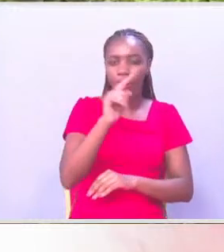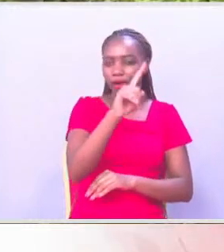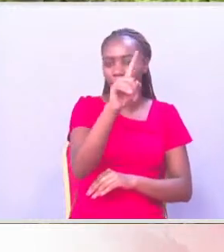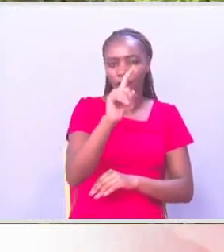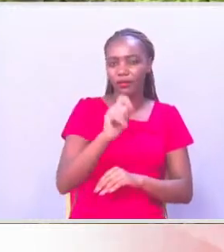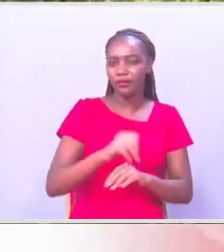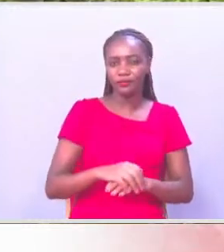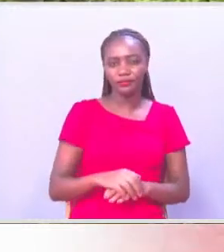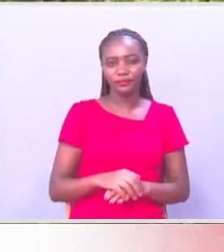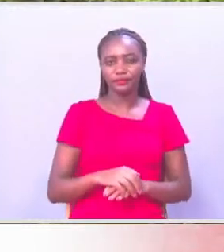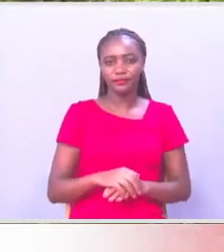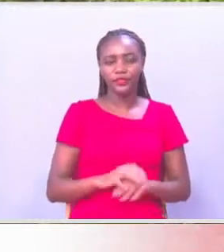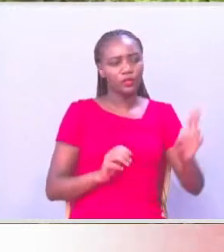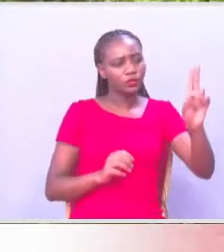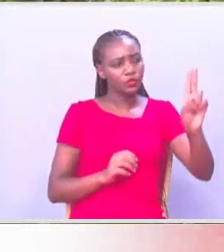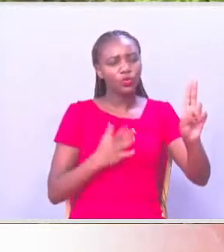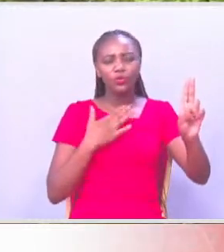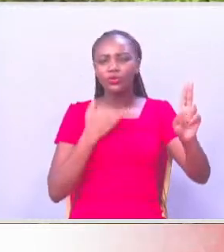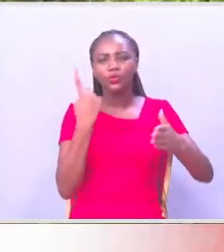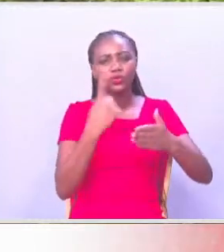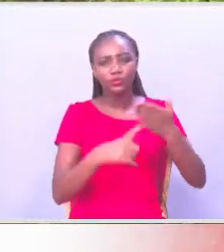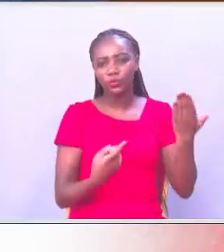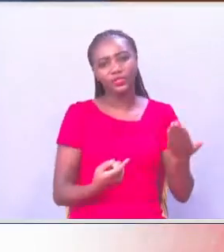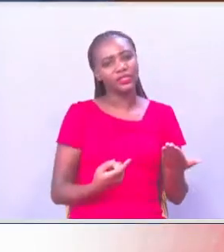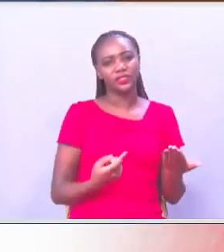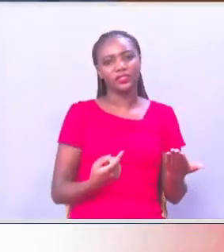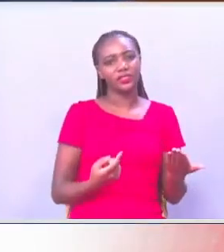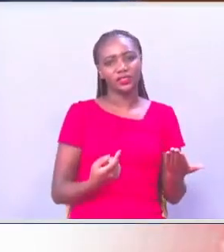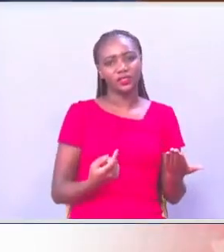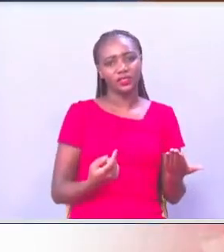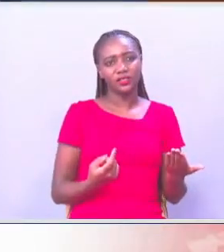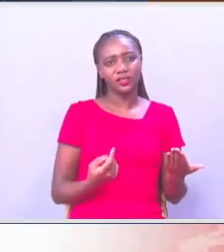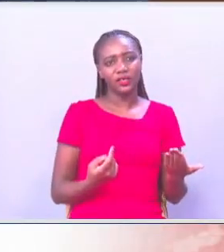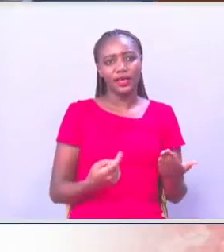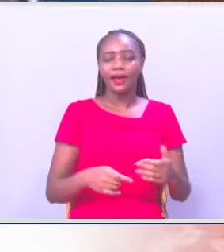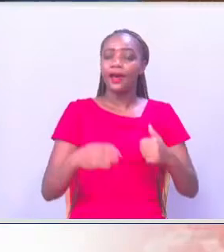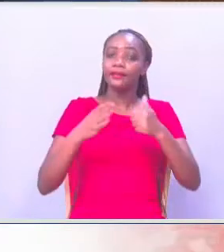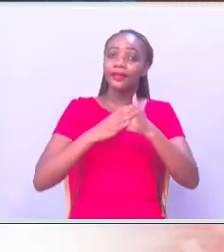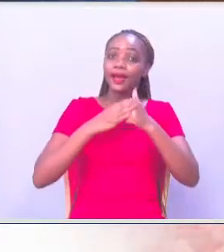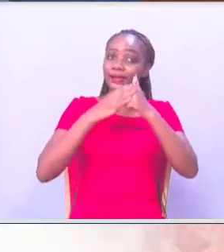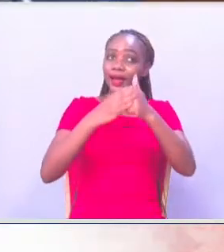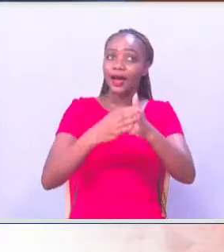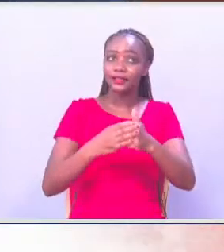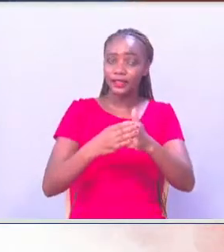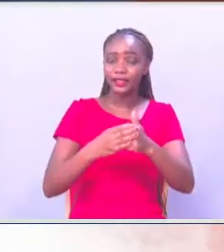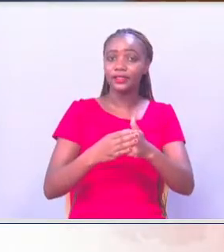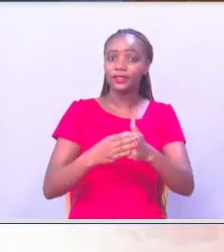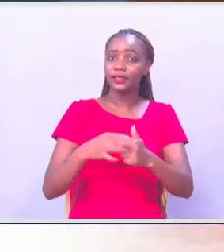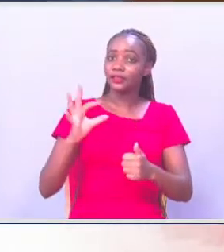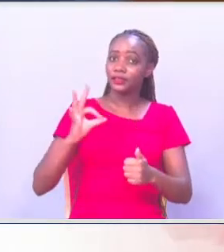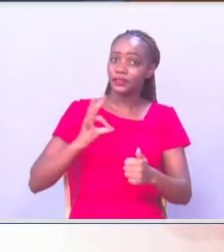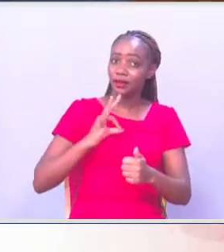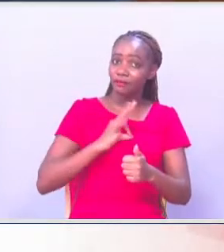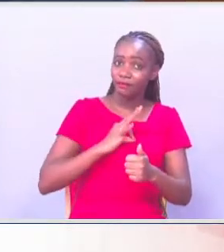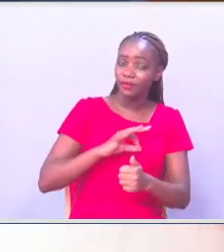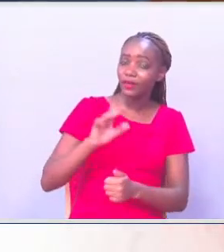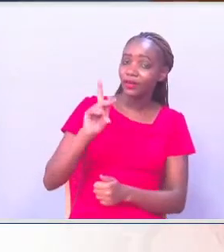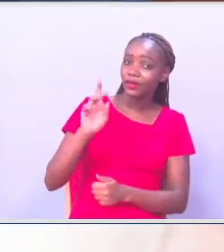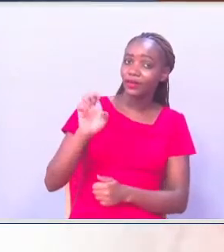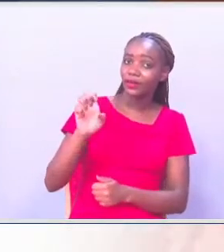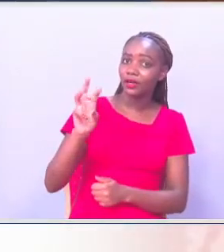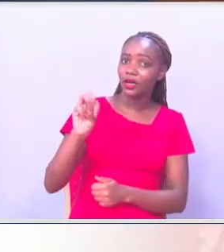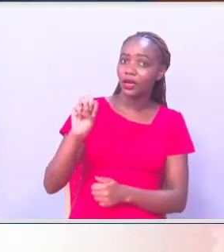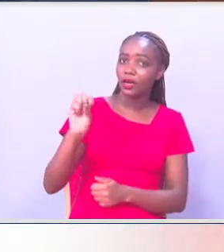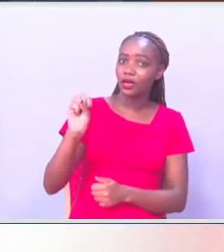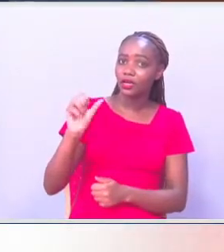jeshi. Unatuelekeza wapi wewe rais wetu? 900 ordinary junior employees within KEMSA